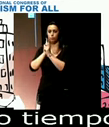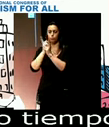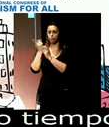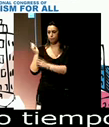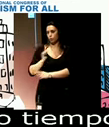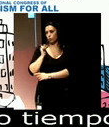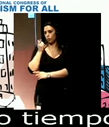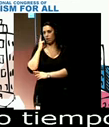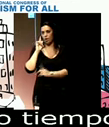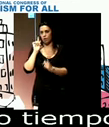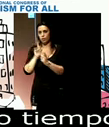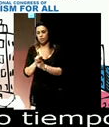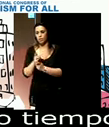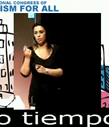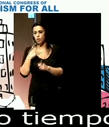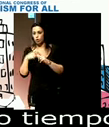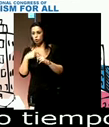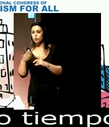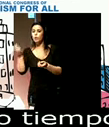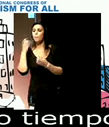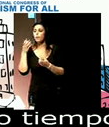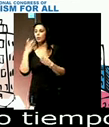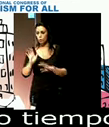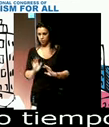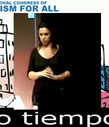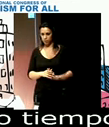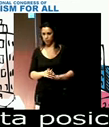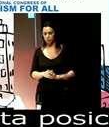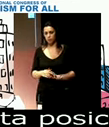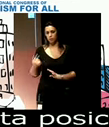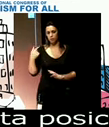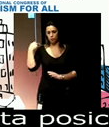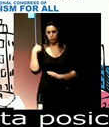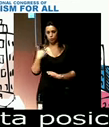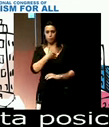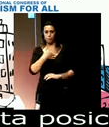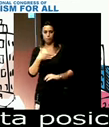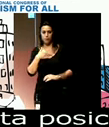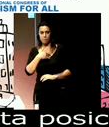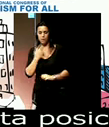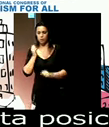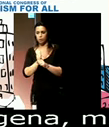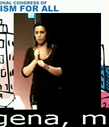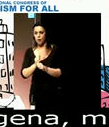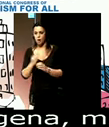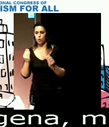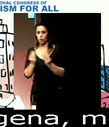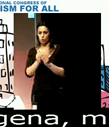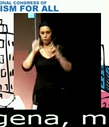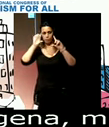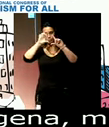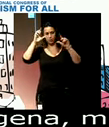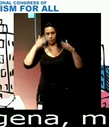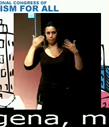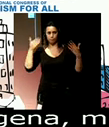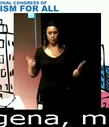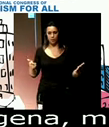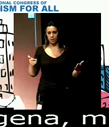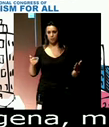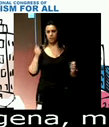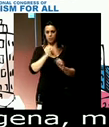me. And I'm in a very lucky position to work with a great company and lots of great people together who